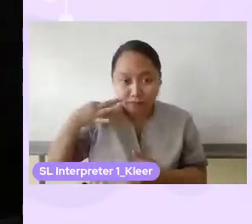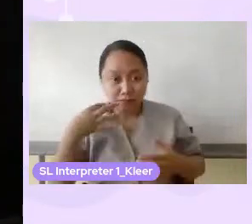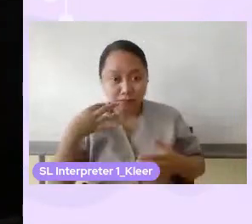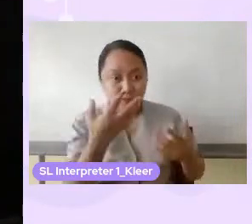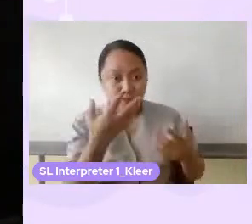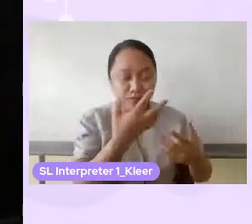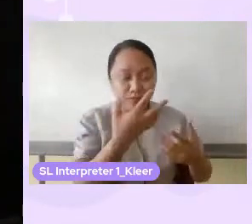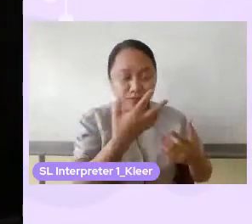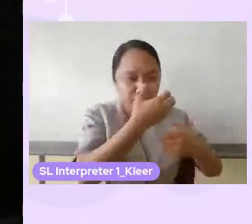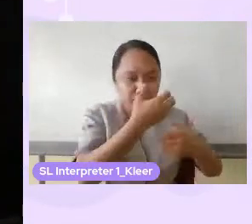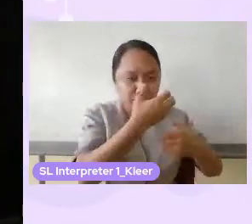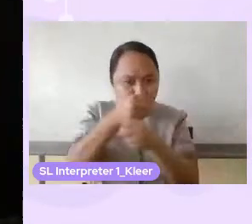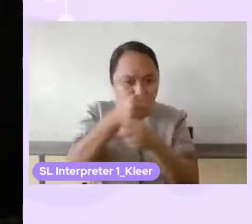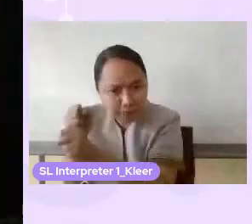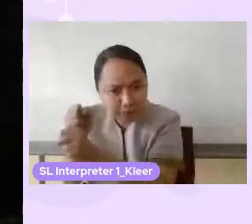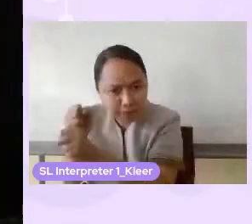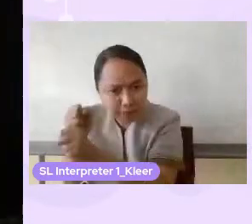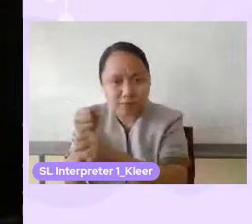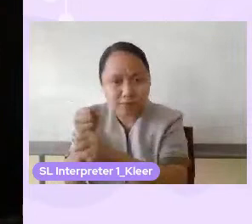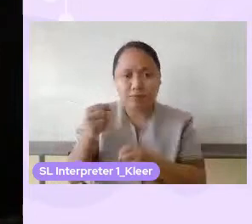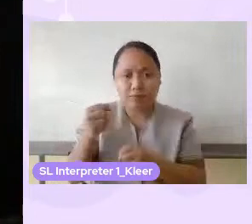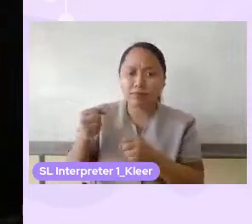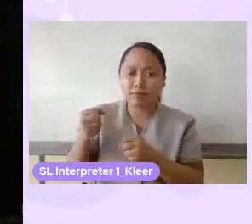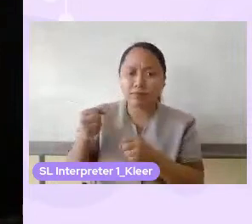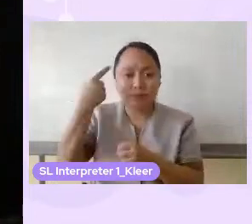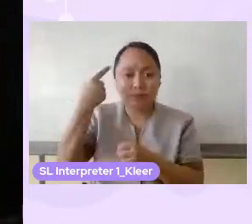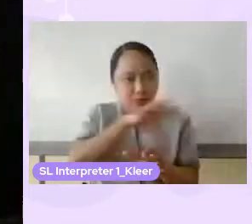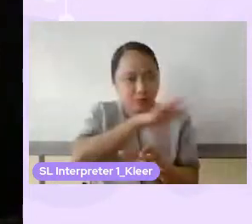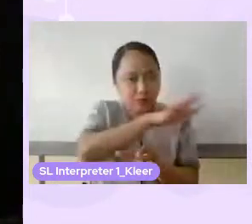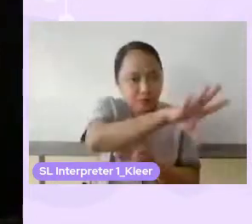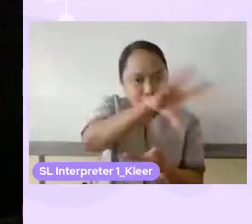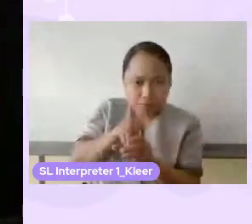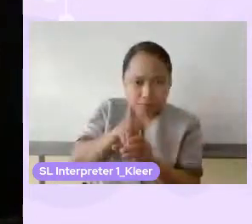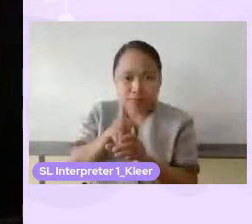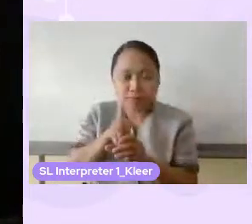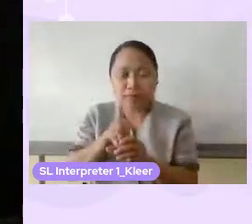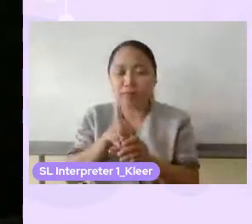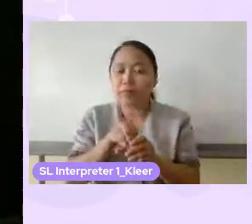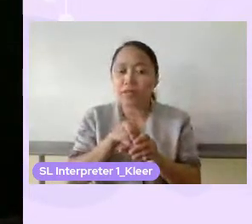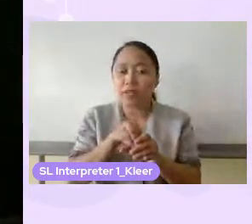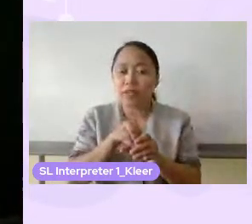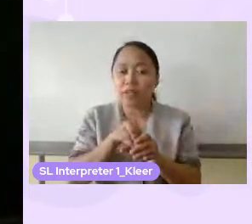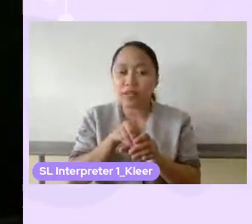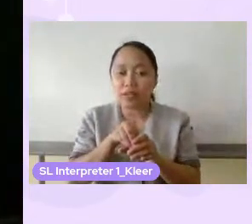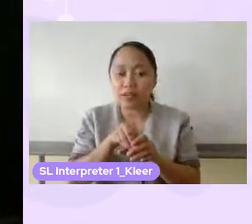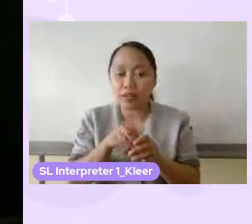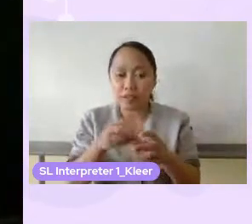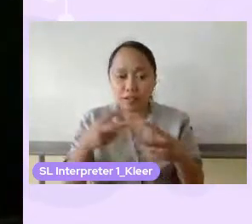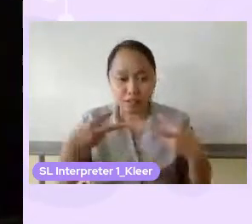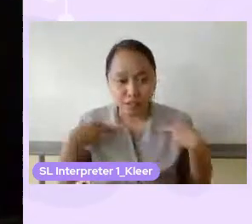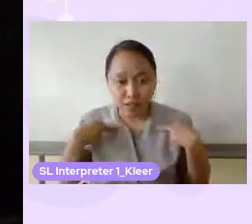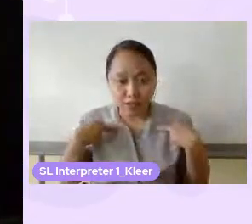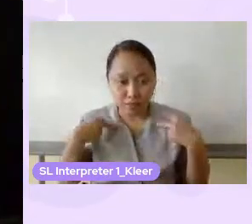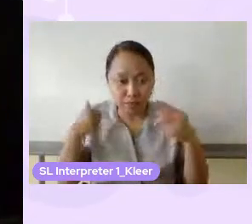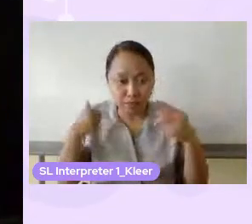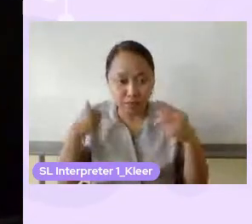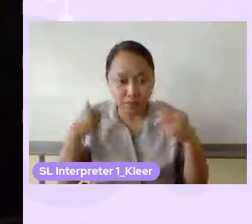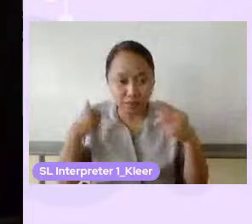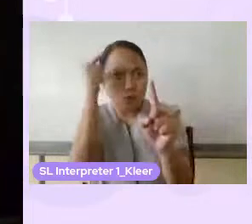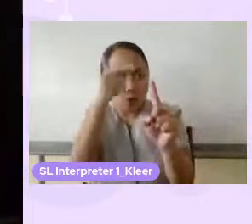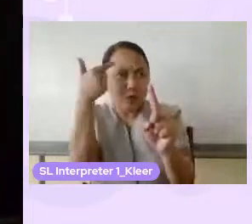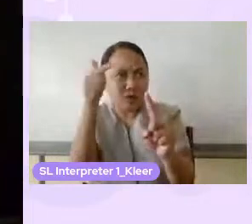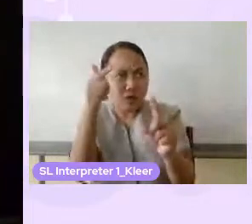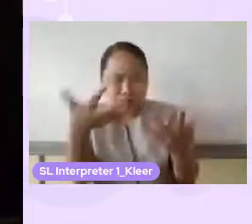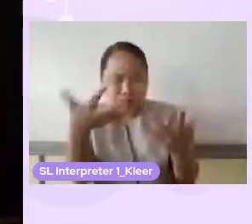for gender inclusivity. Aligned din siya sa ating Sustainable Development Goal to mainstream gender across